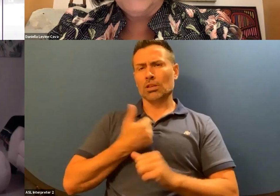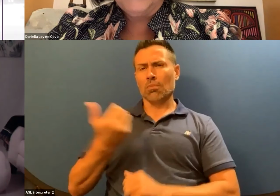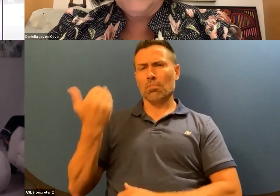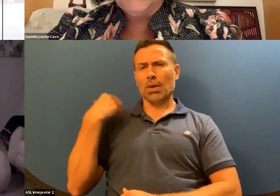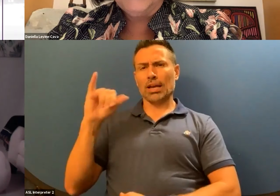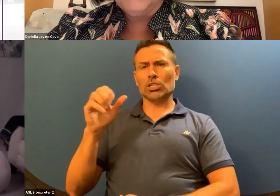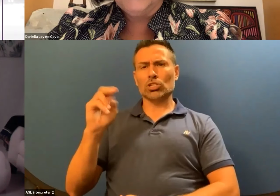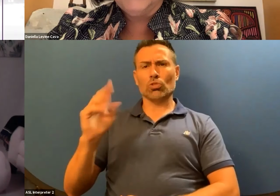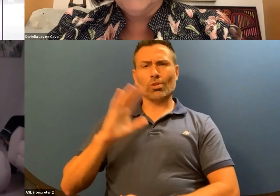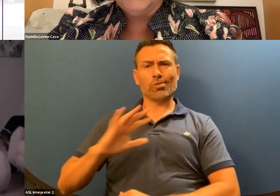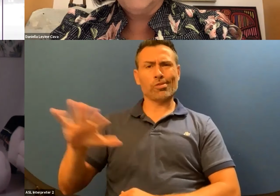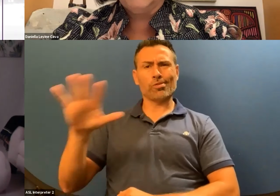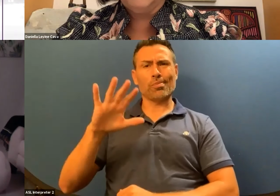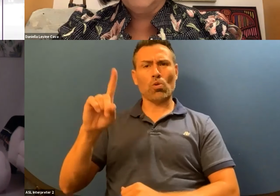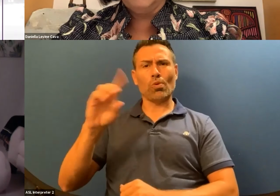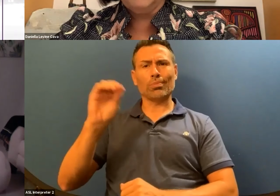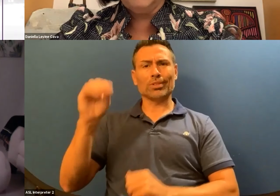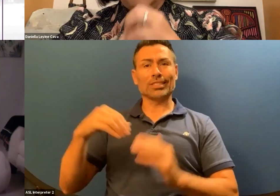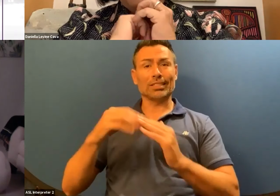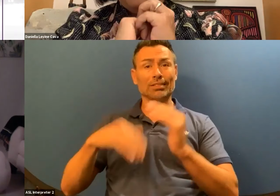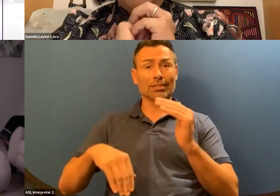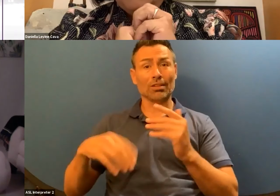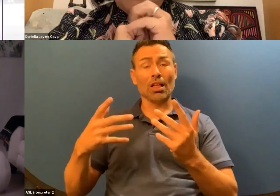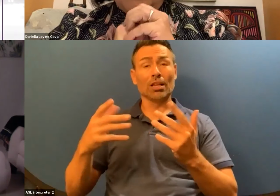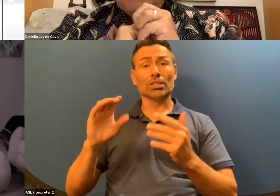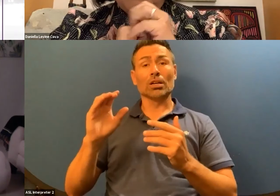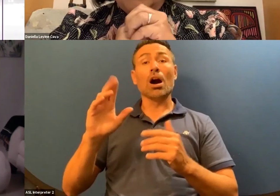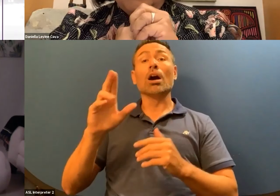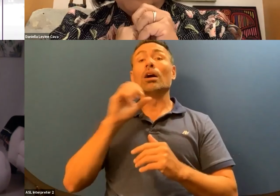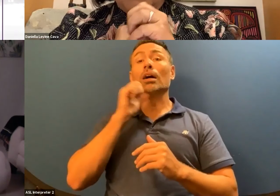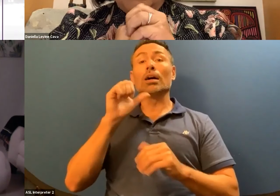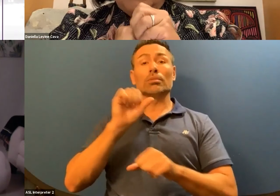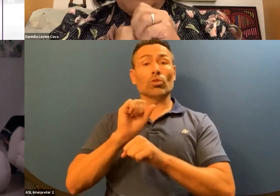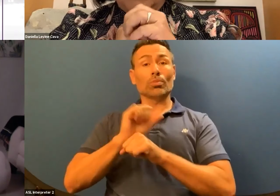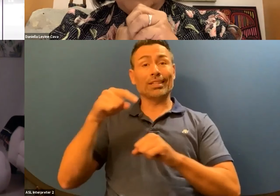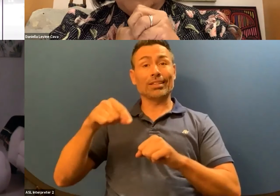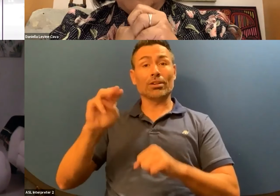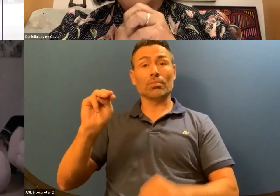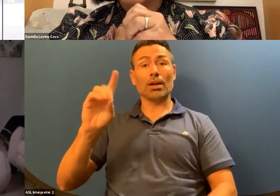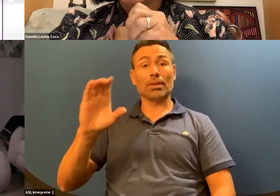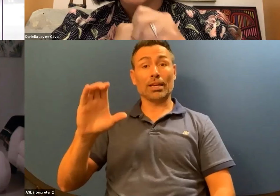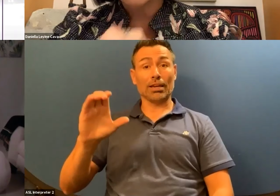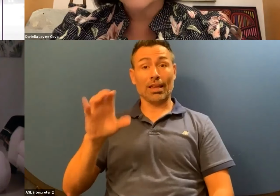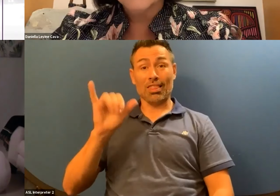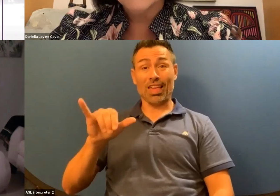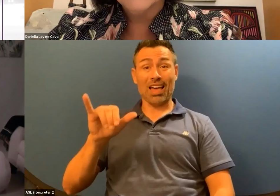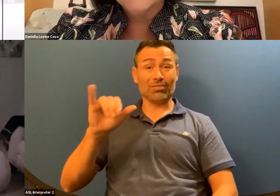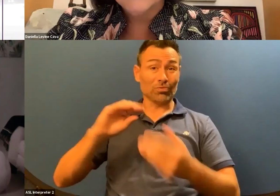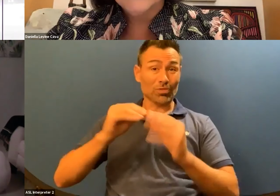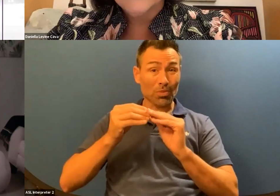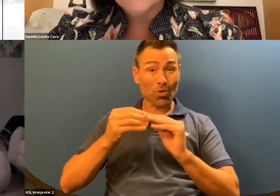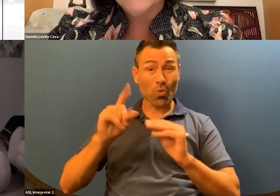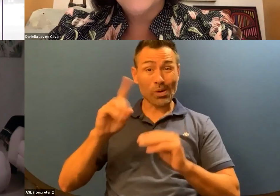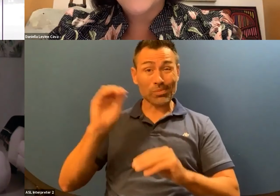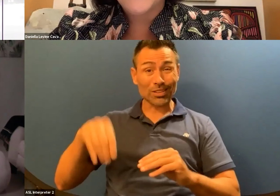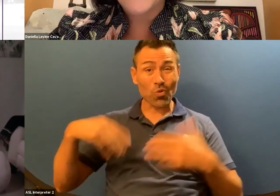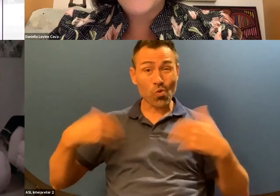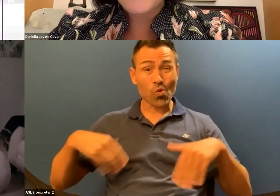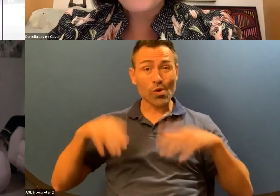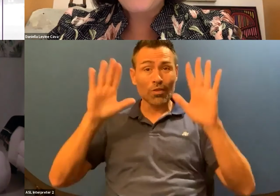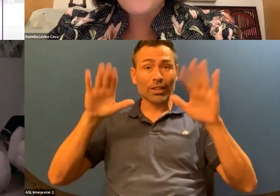1% unemployment in Miami-Dade County. That is fantastic numbers. Okay, I have to stop you there. And Commissioner Cava, please go